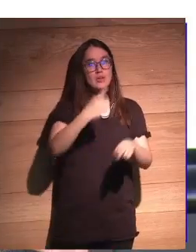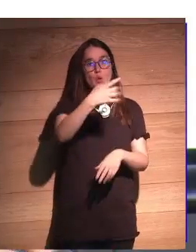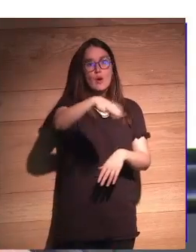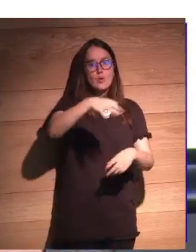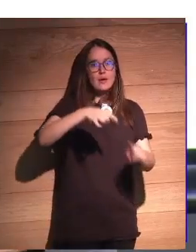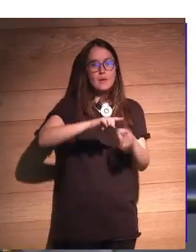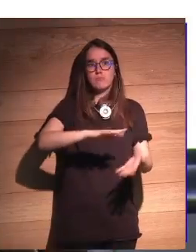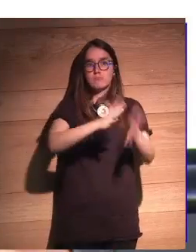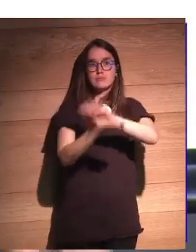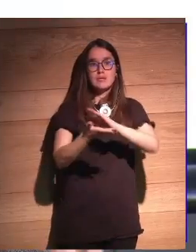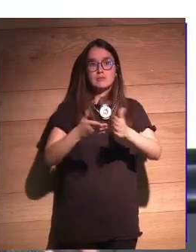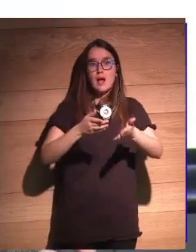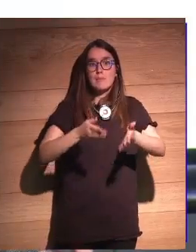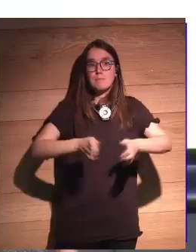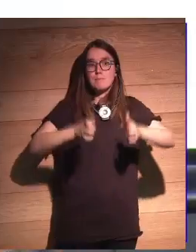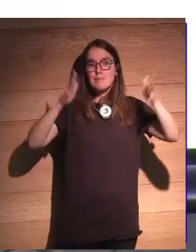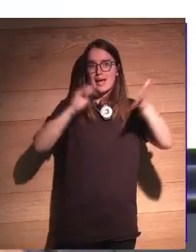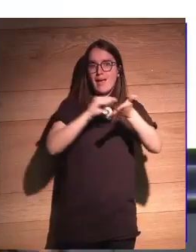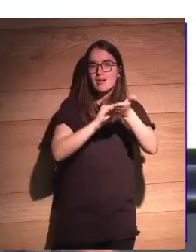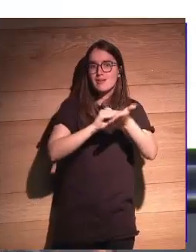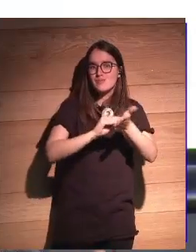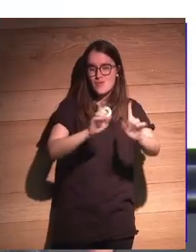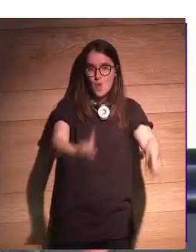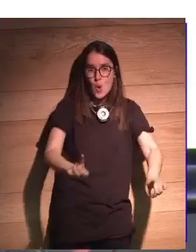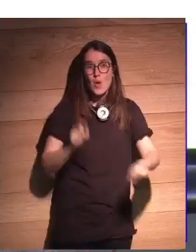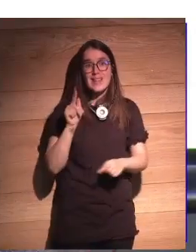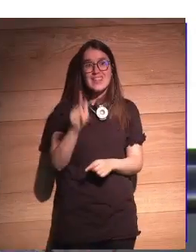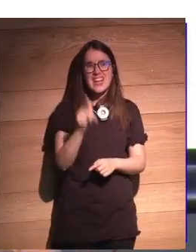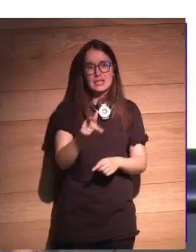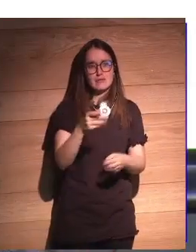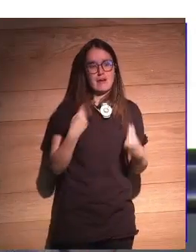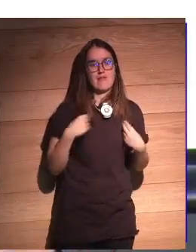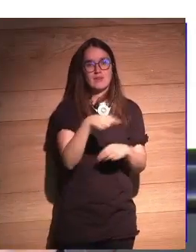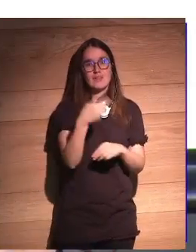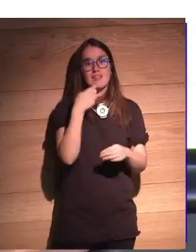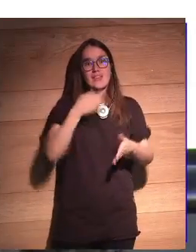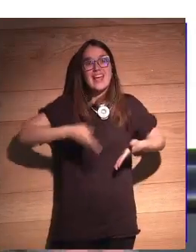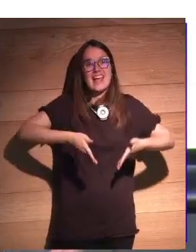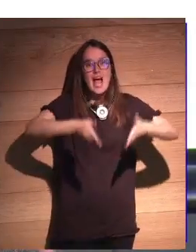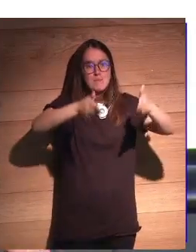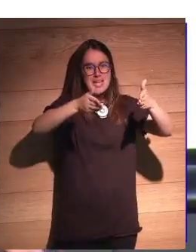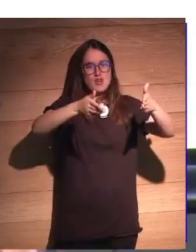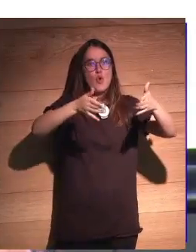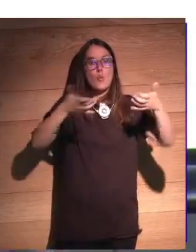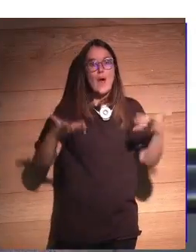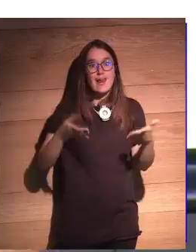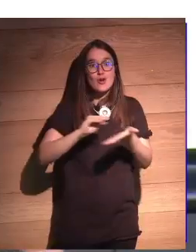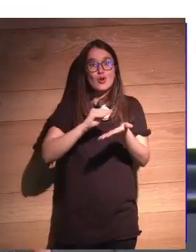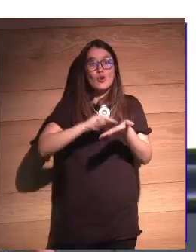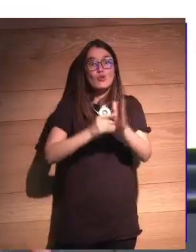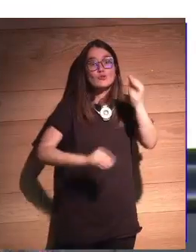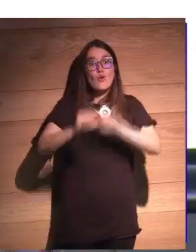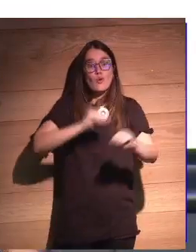things. The idea of a right to housing names a direction, not a solution. The only solution is